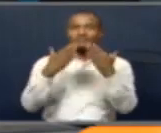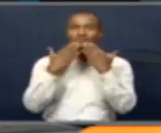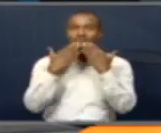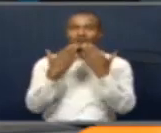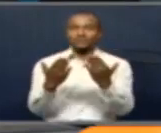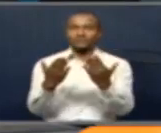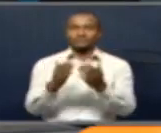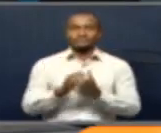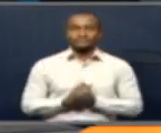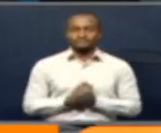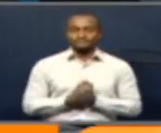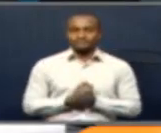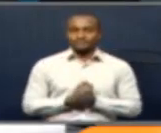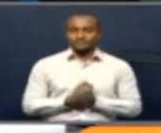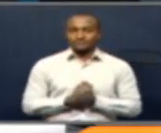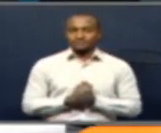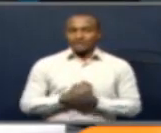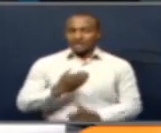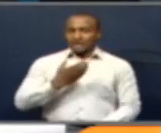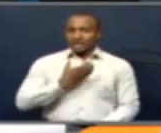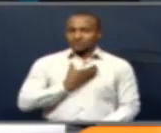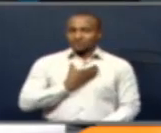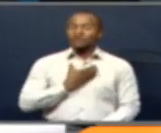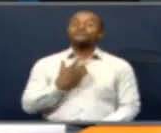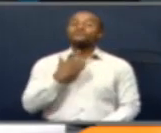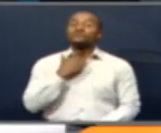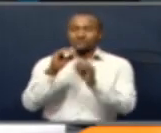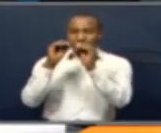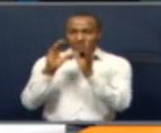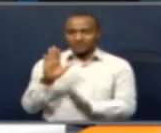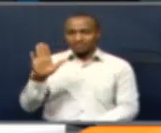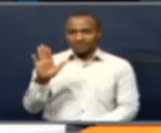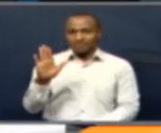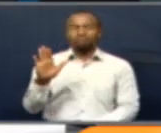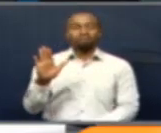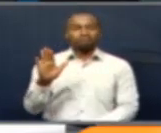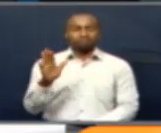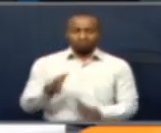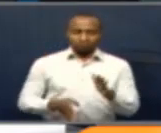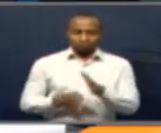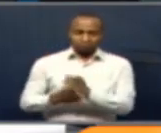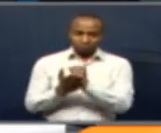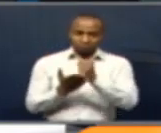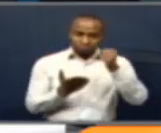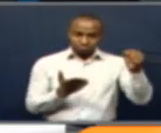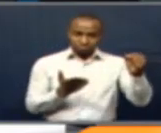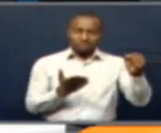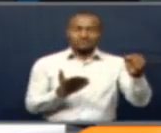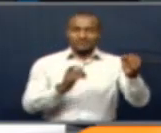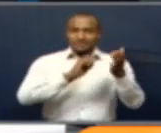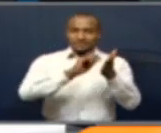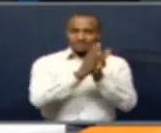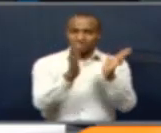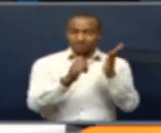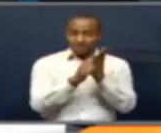National Executive Council of Kenya National Union of Teachers has defended its decision to suspend Secretary General Wilson